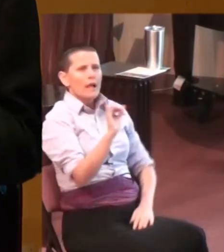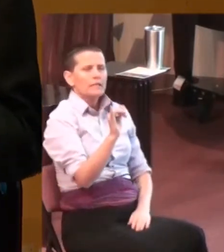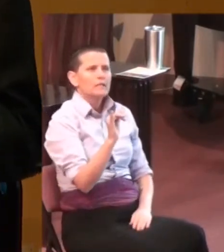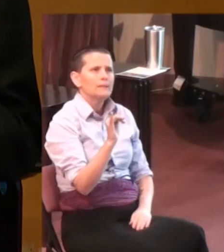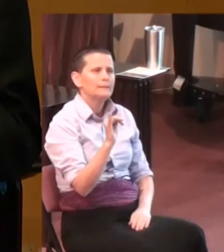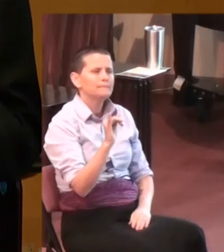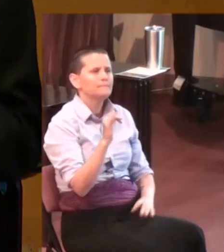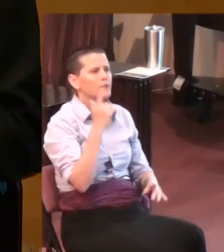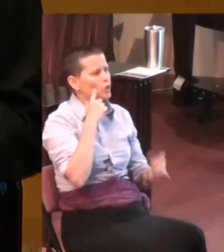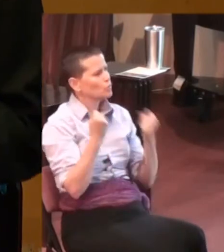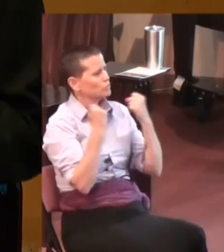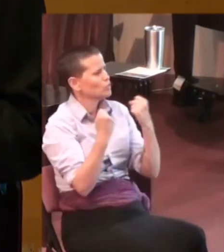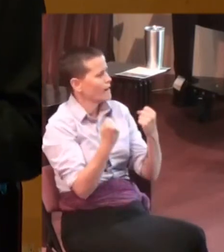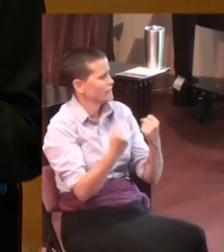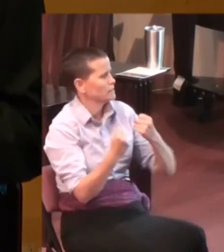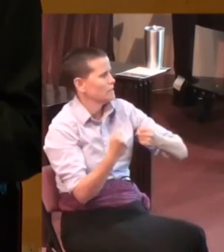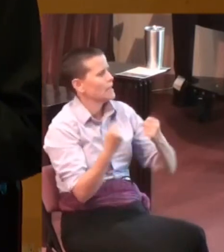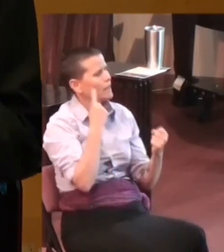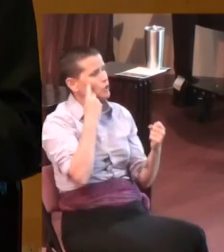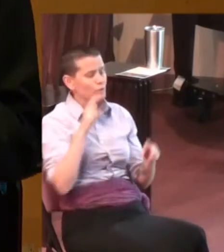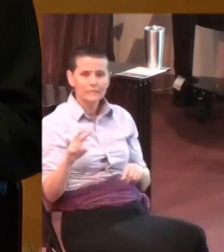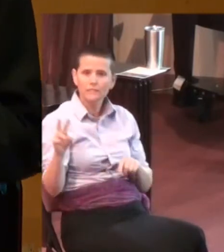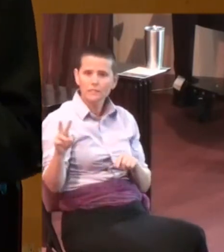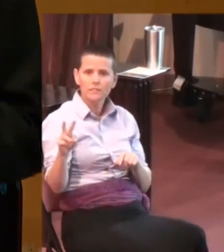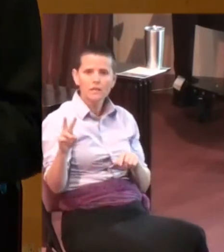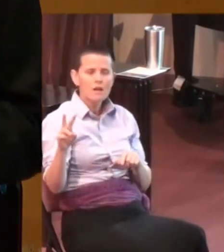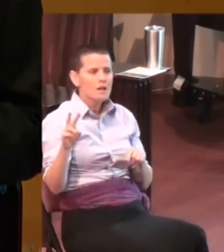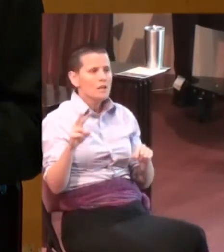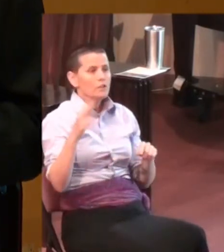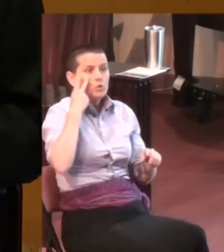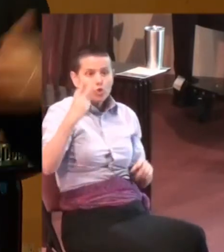really important conversation going on. Would you roll down the window and listen?